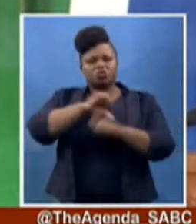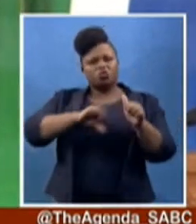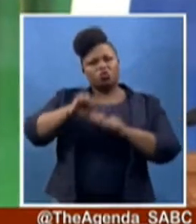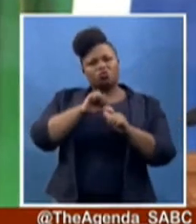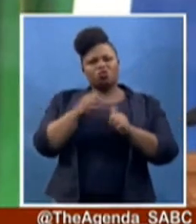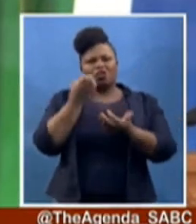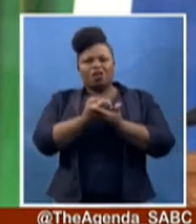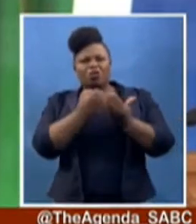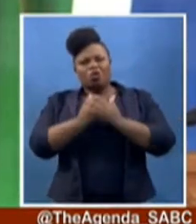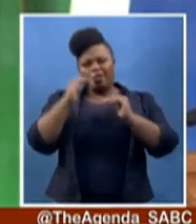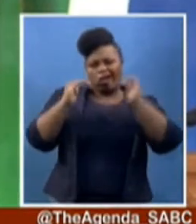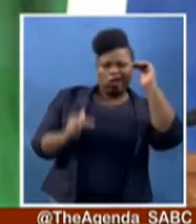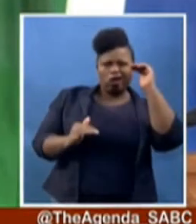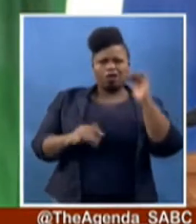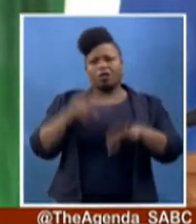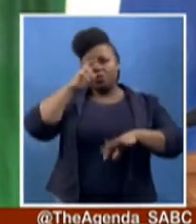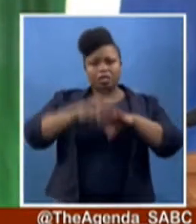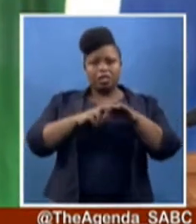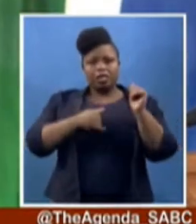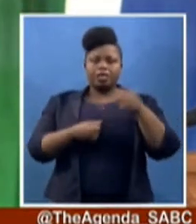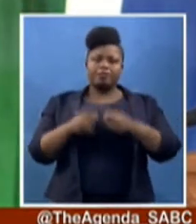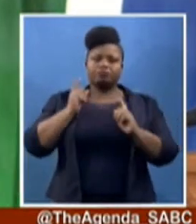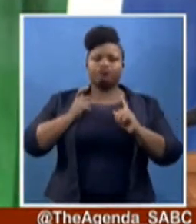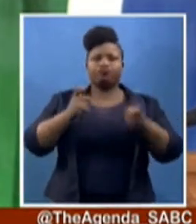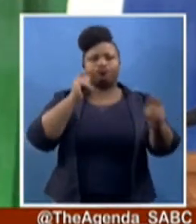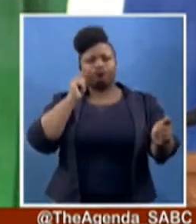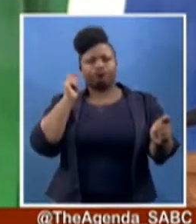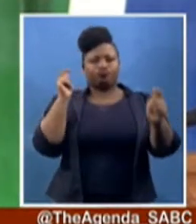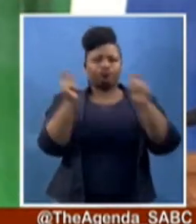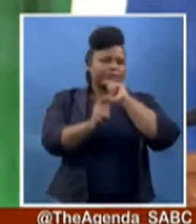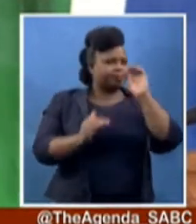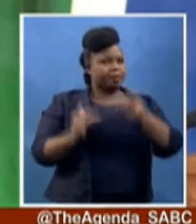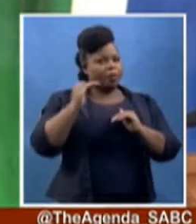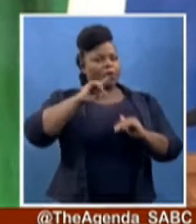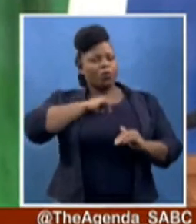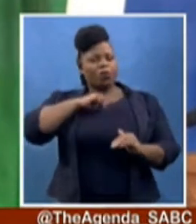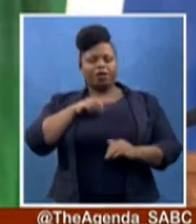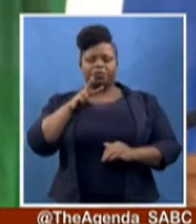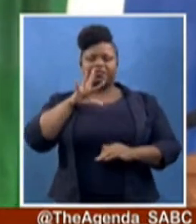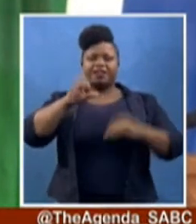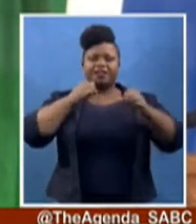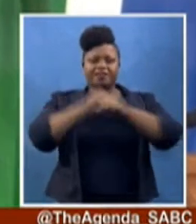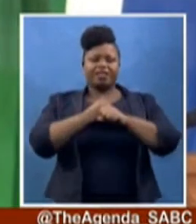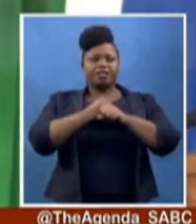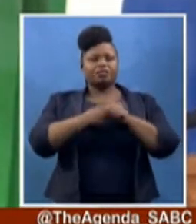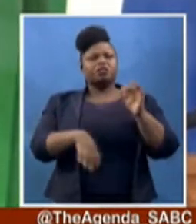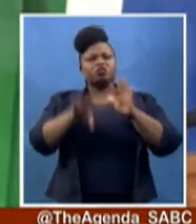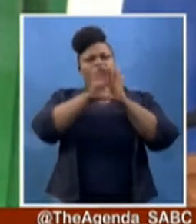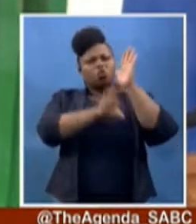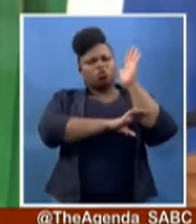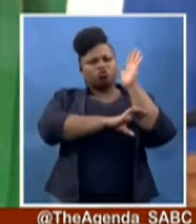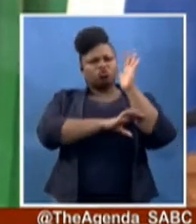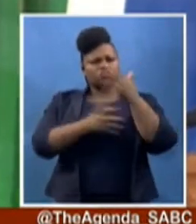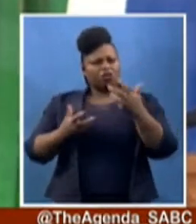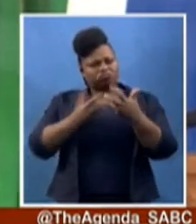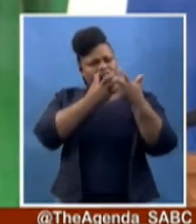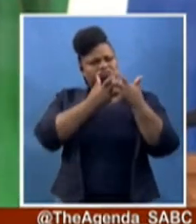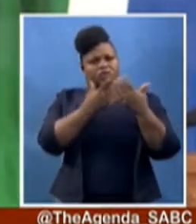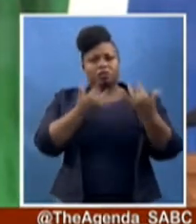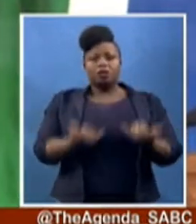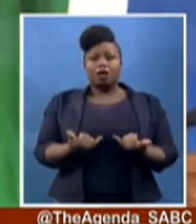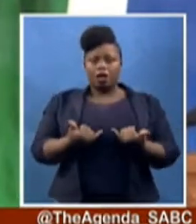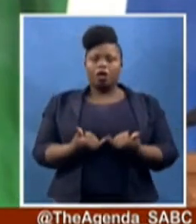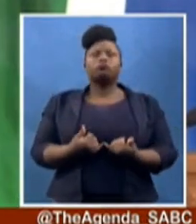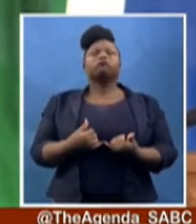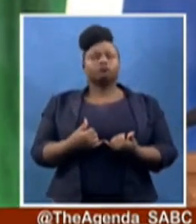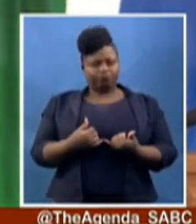impetus. As we celebrate our 25th year of constitutionalism, we are increasingly coming to terms with the reality that society